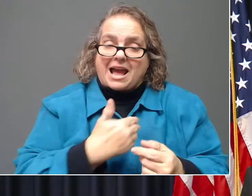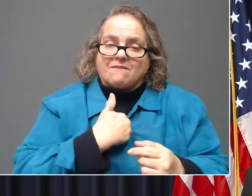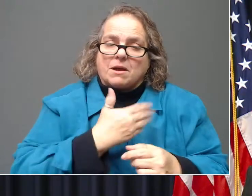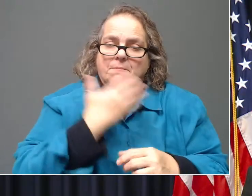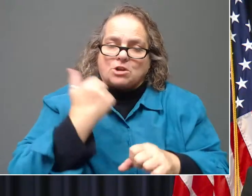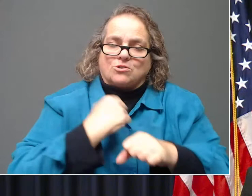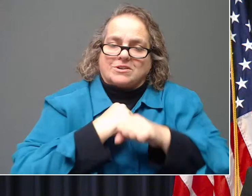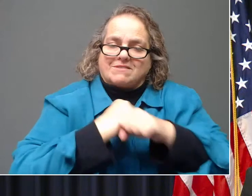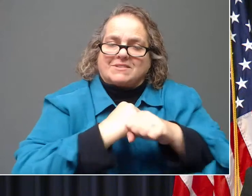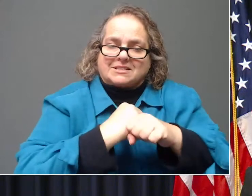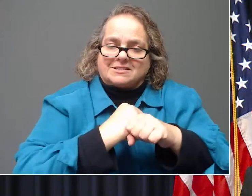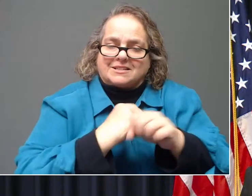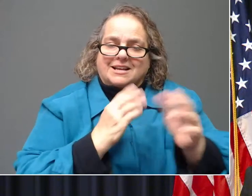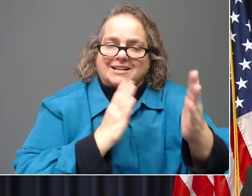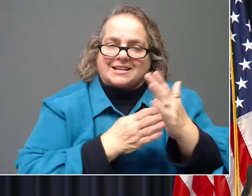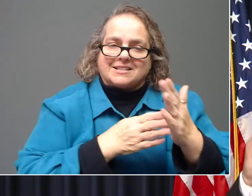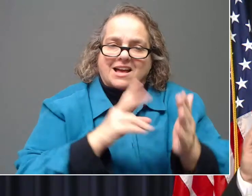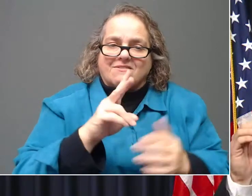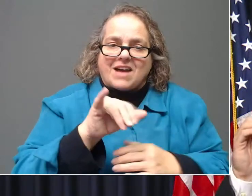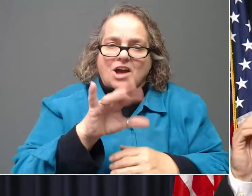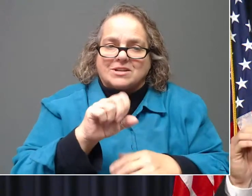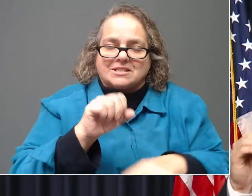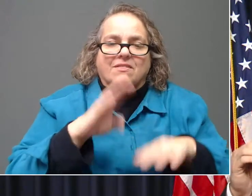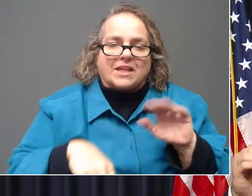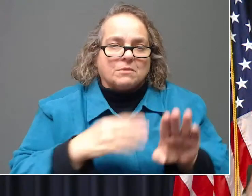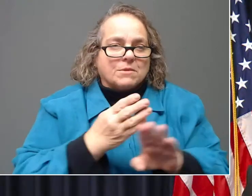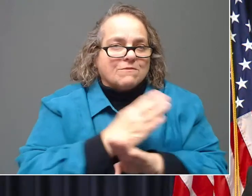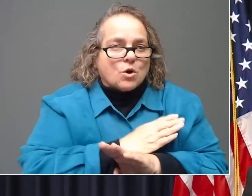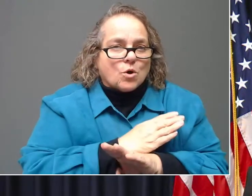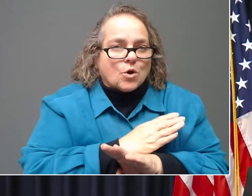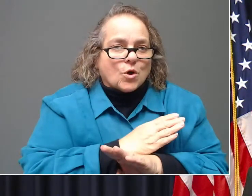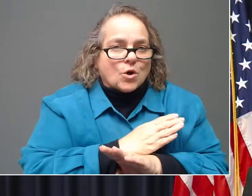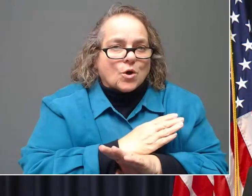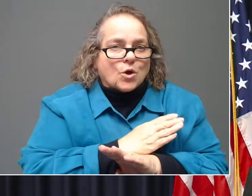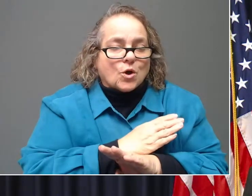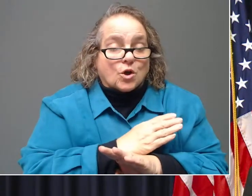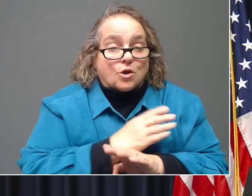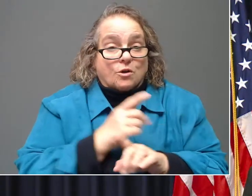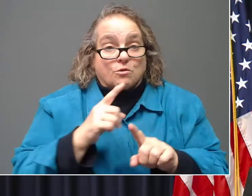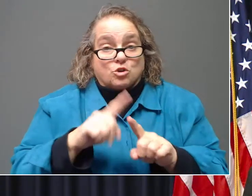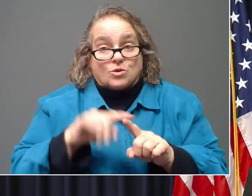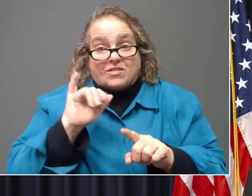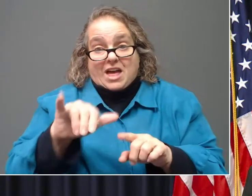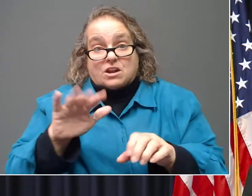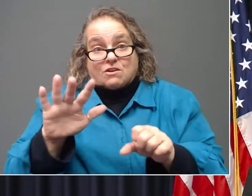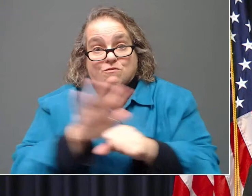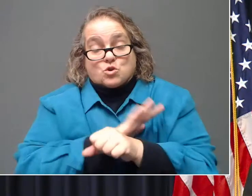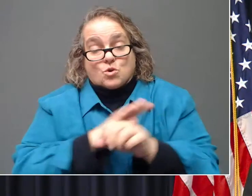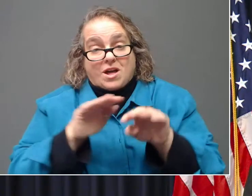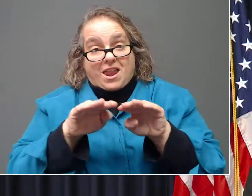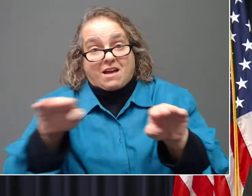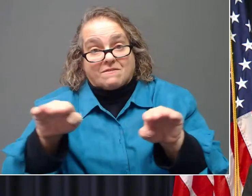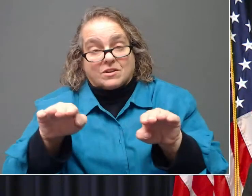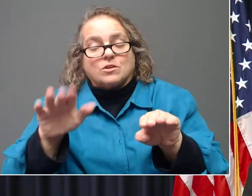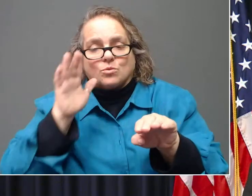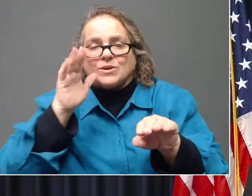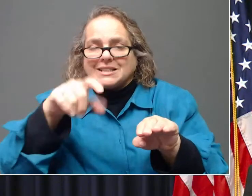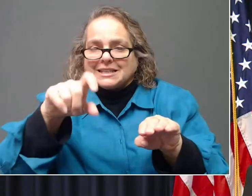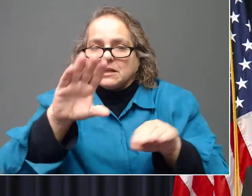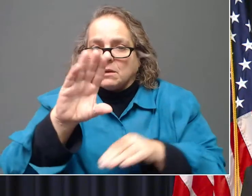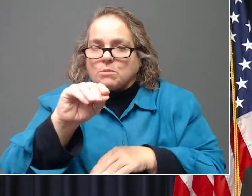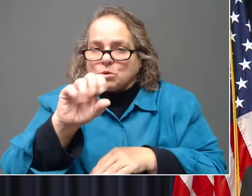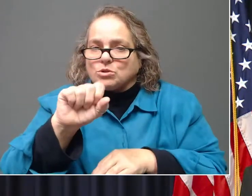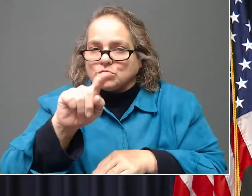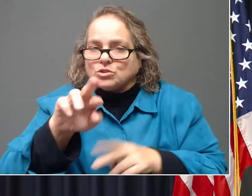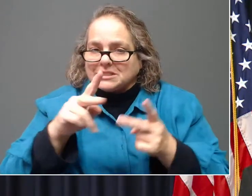the virus than they did before it. But to get to that full level, it certainly takes the booster. But yes, I believe our long-term